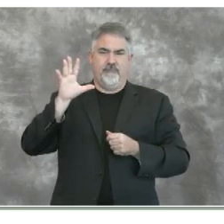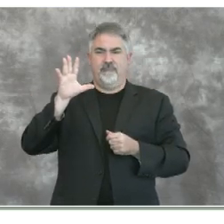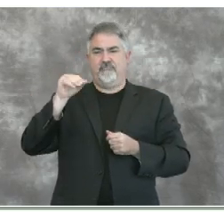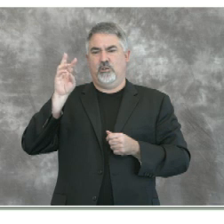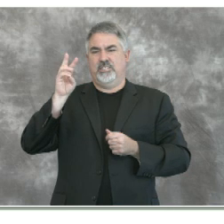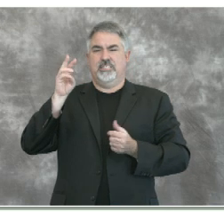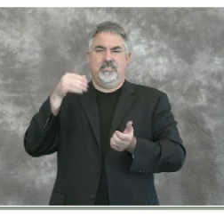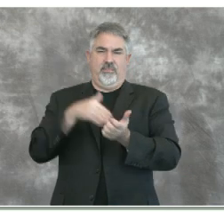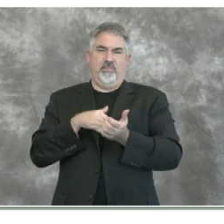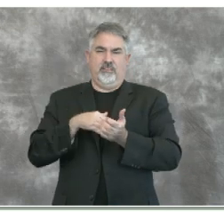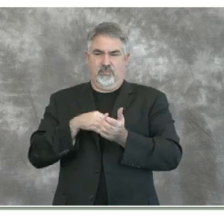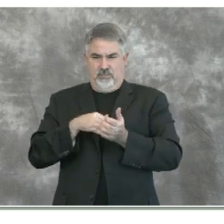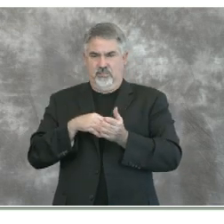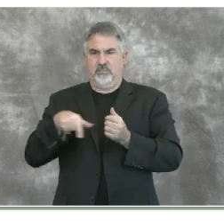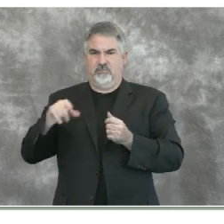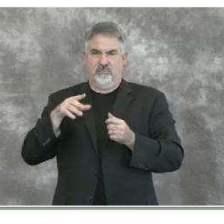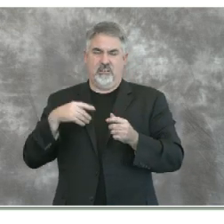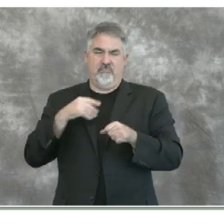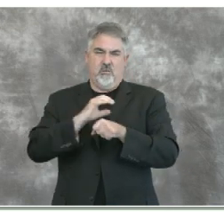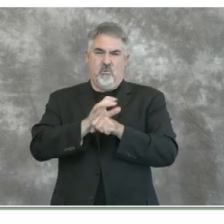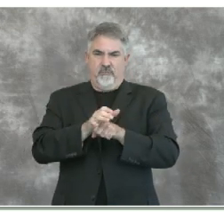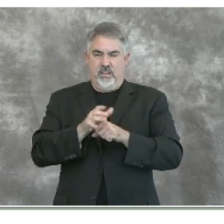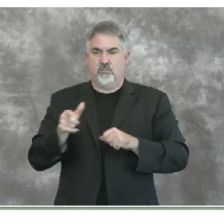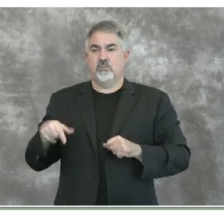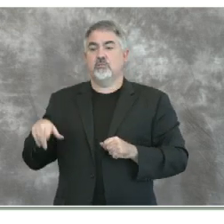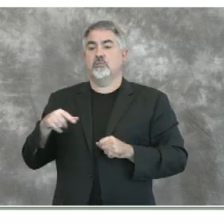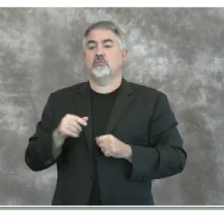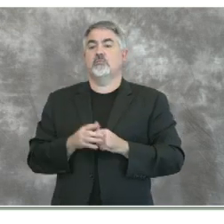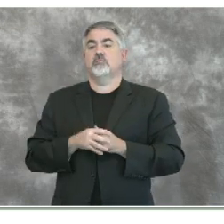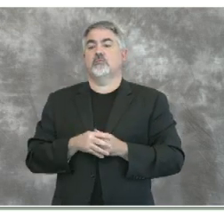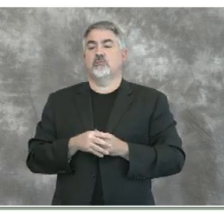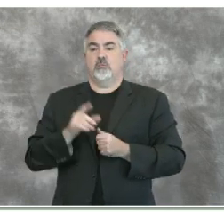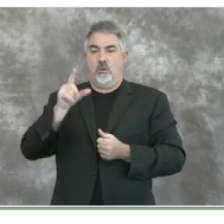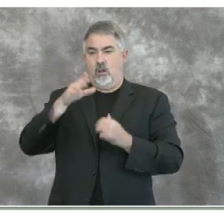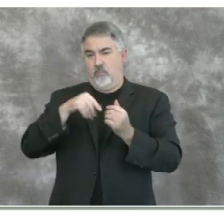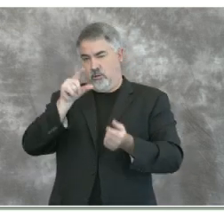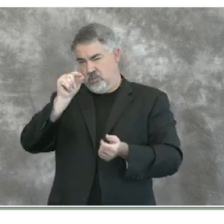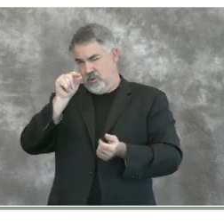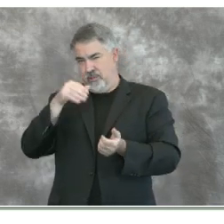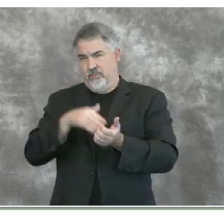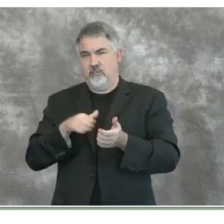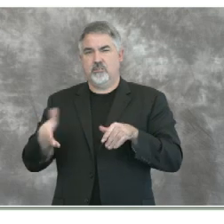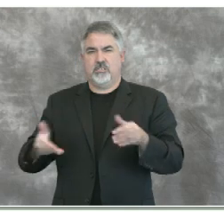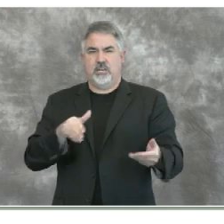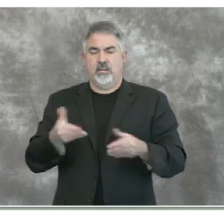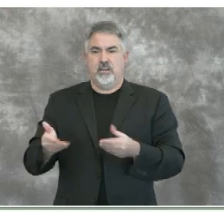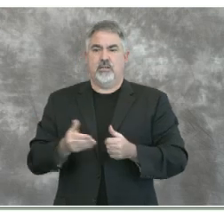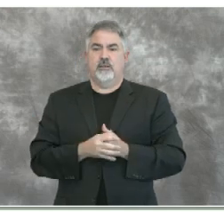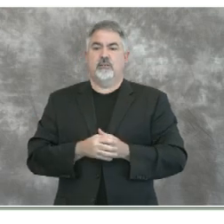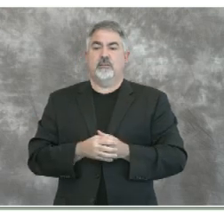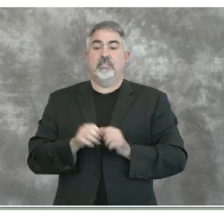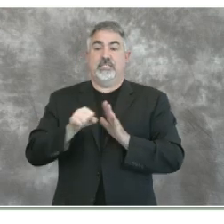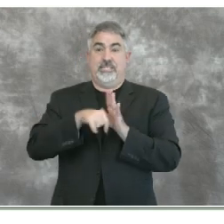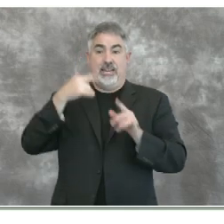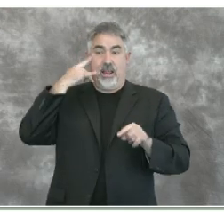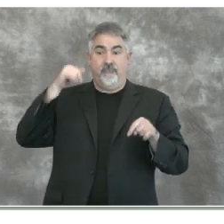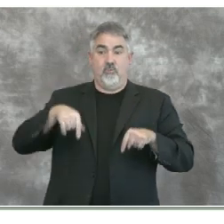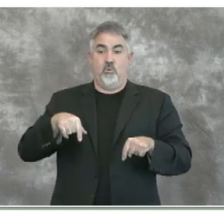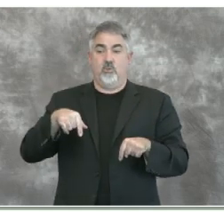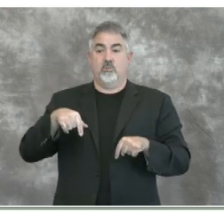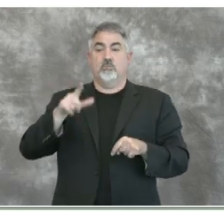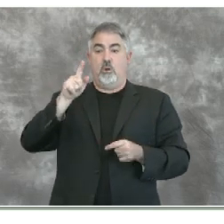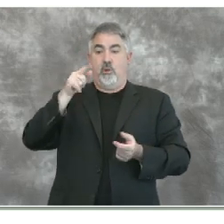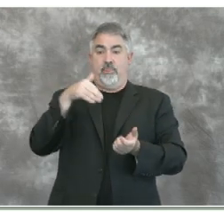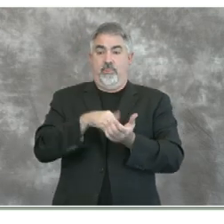which includes almost 20,000 deaths. Statewide, there are 21,408 positive cases,